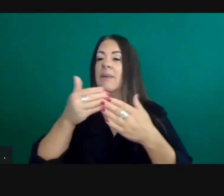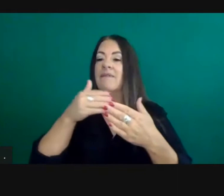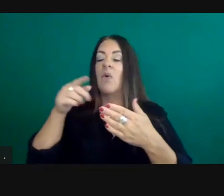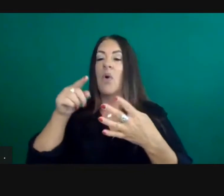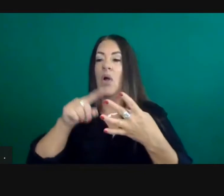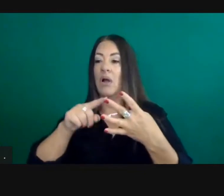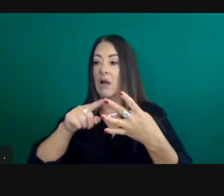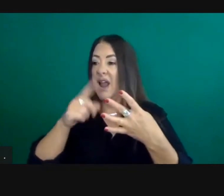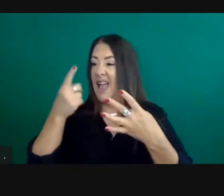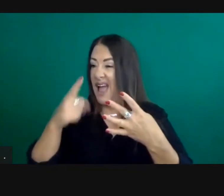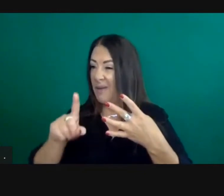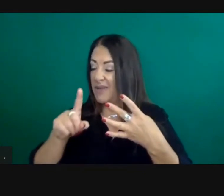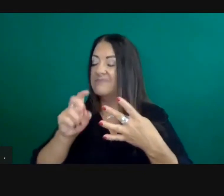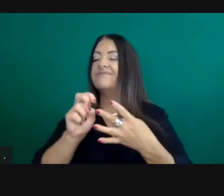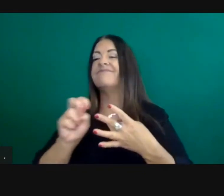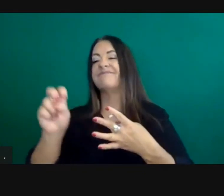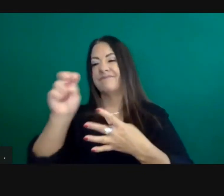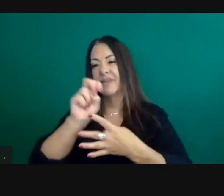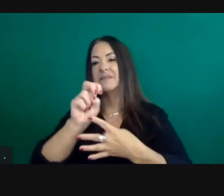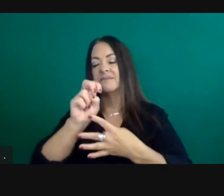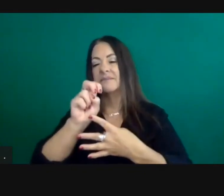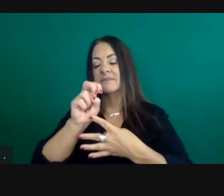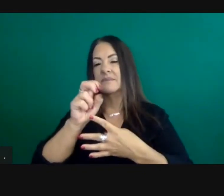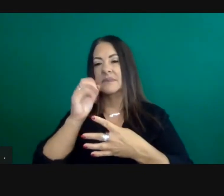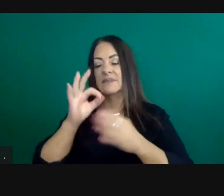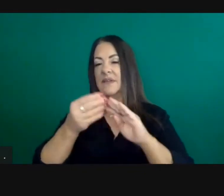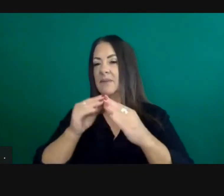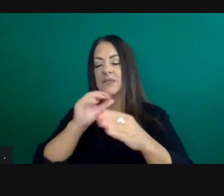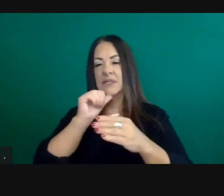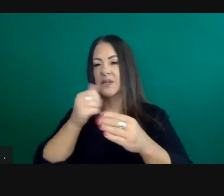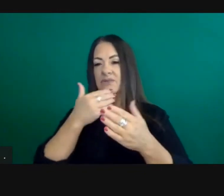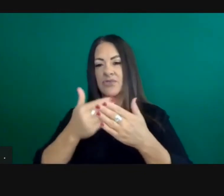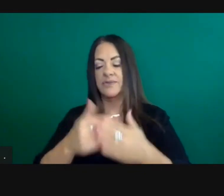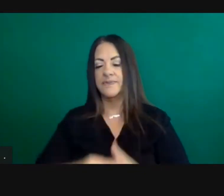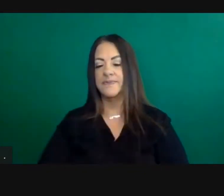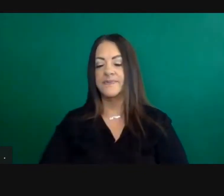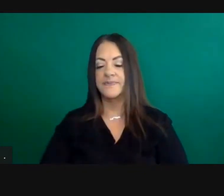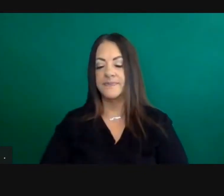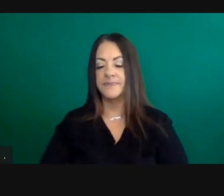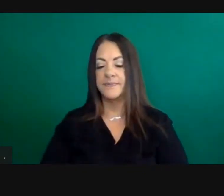purple. Sophia Bolog, the Sacramento Bee.